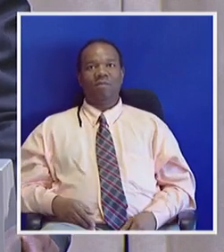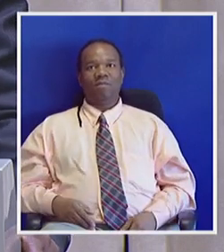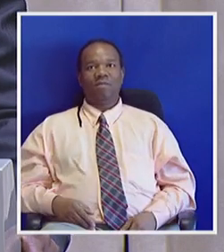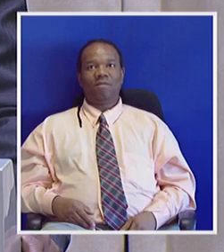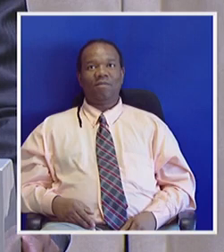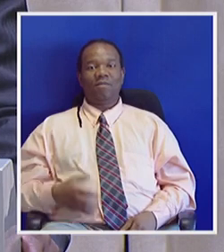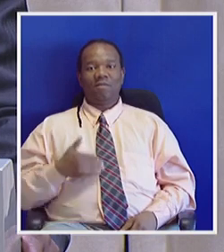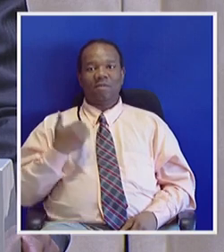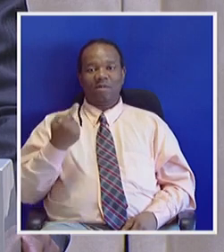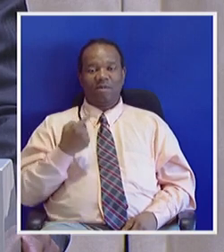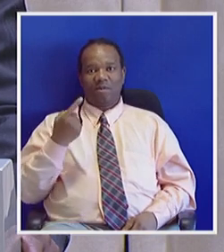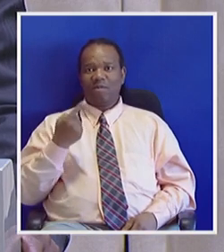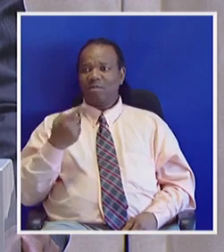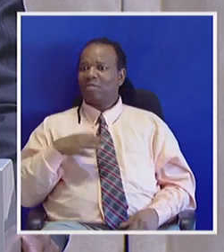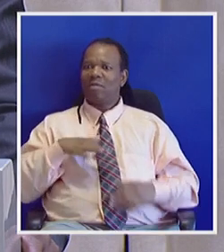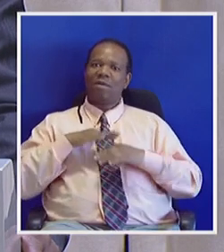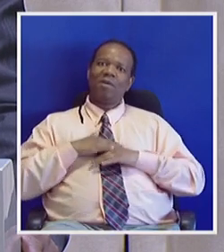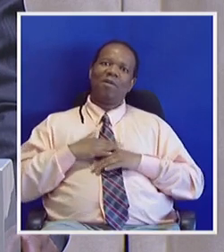Nihlala ndi relax nje.